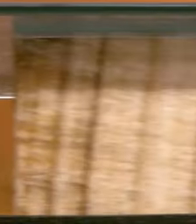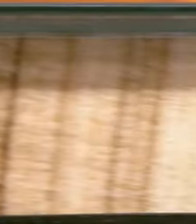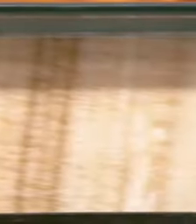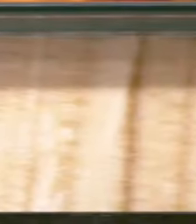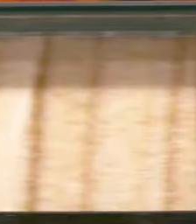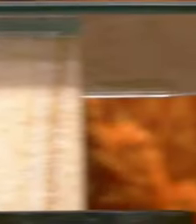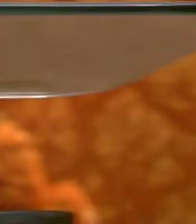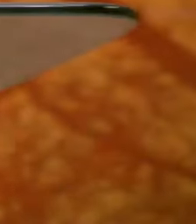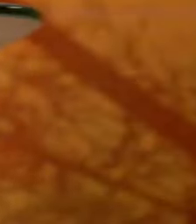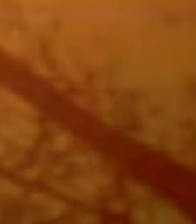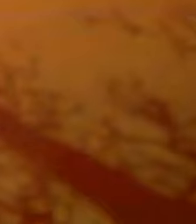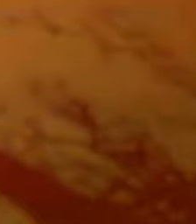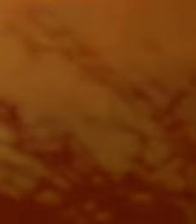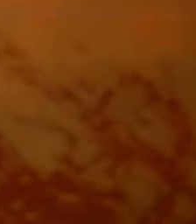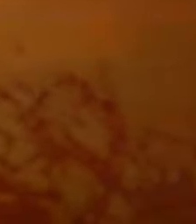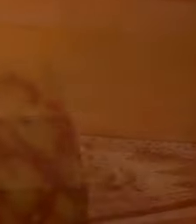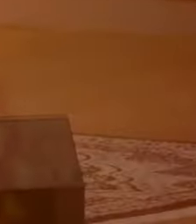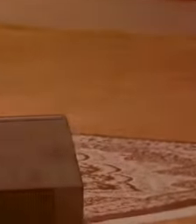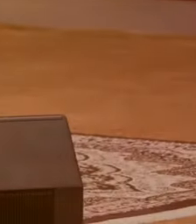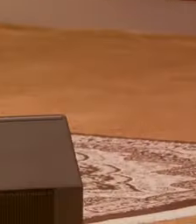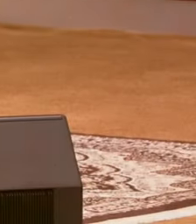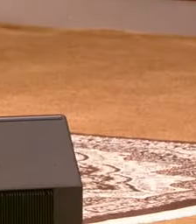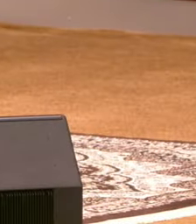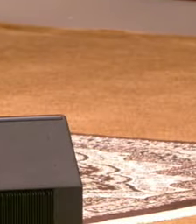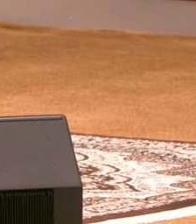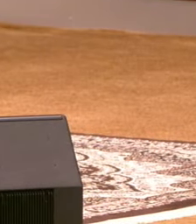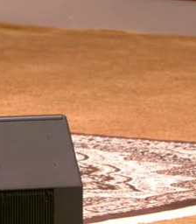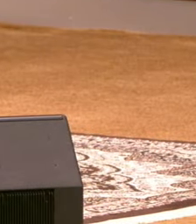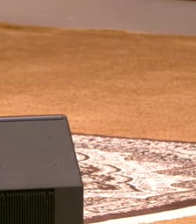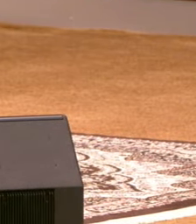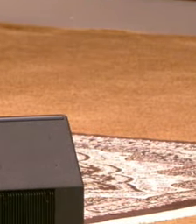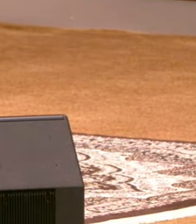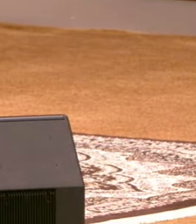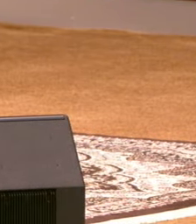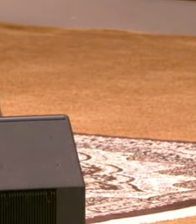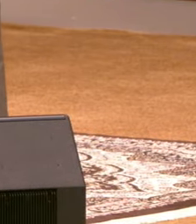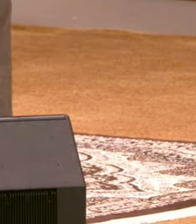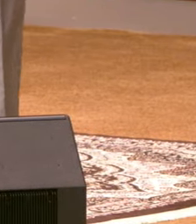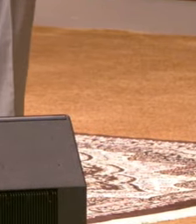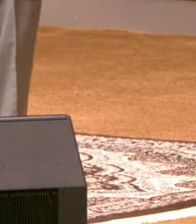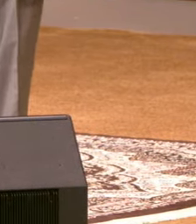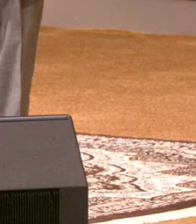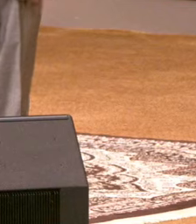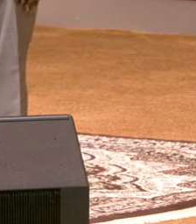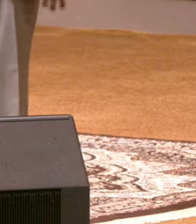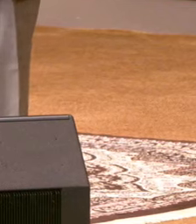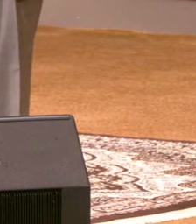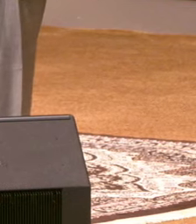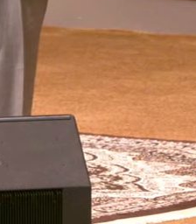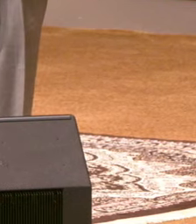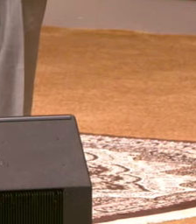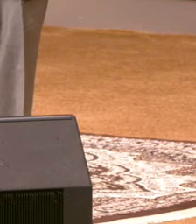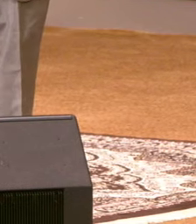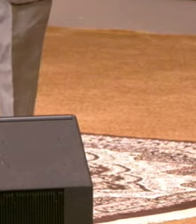talking about the faith to enter into the kingdom of God. That whatever you've done in the